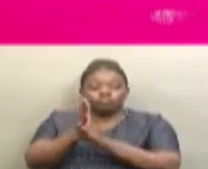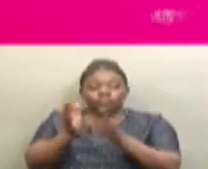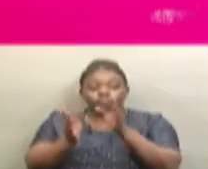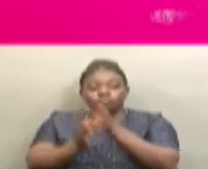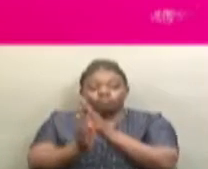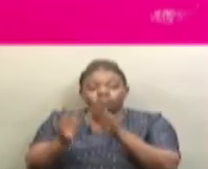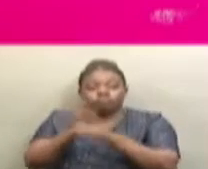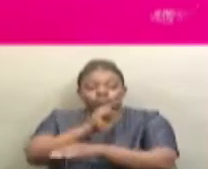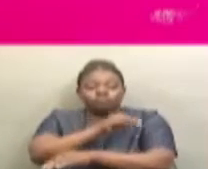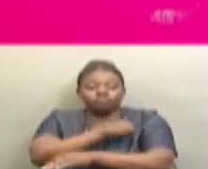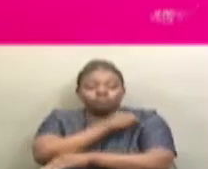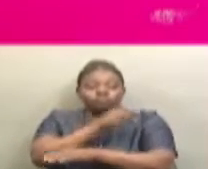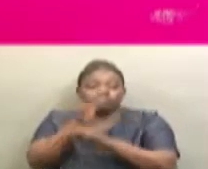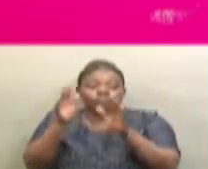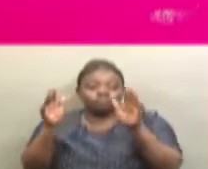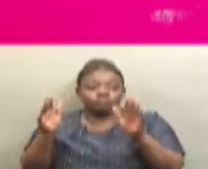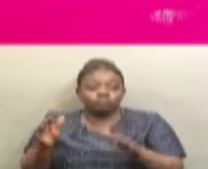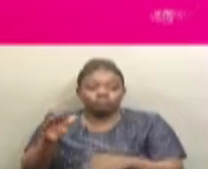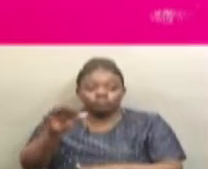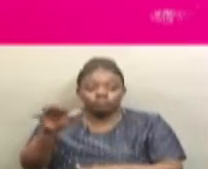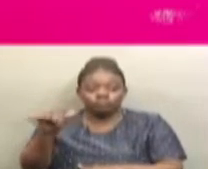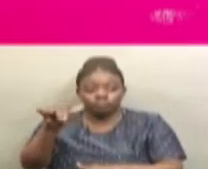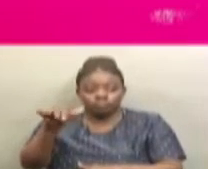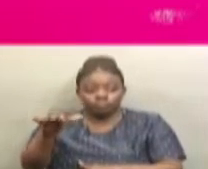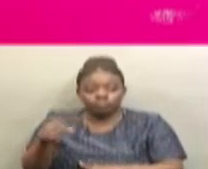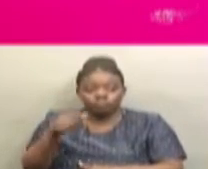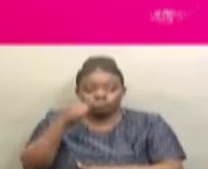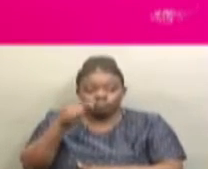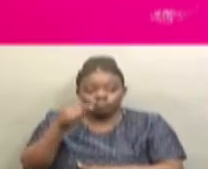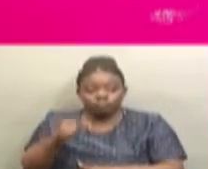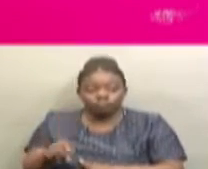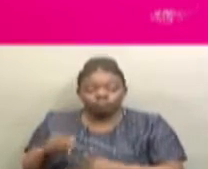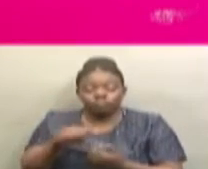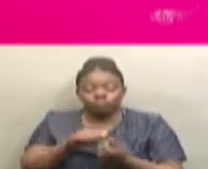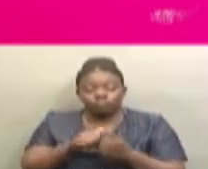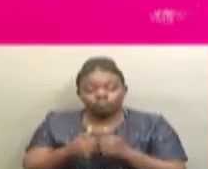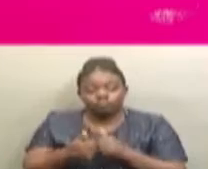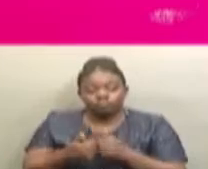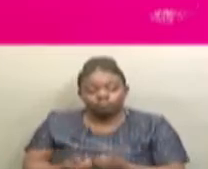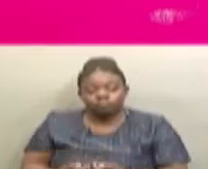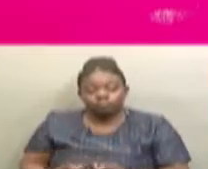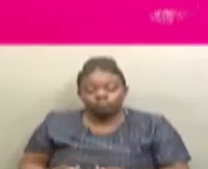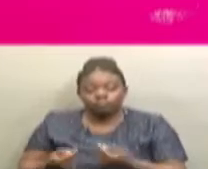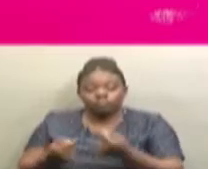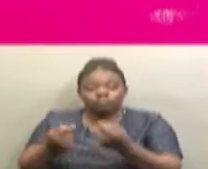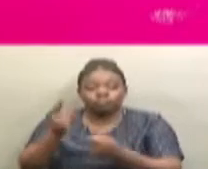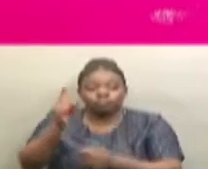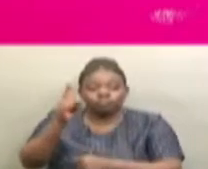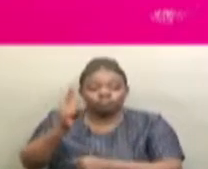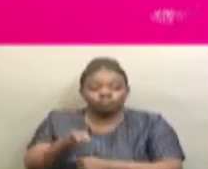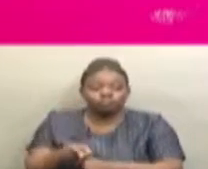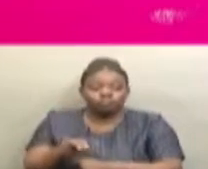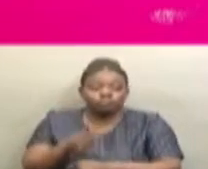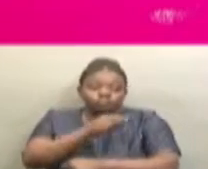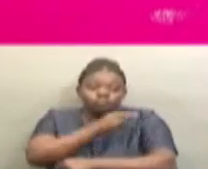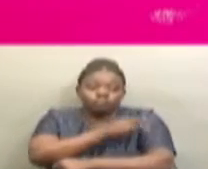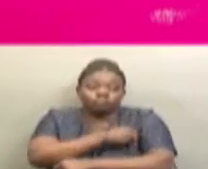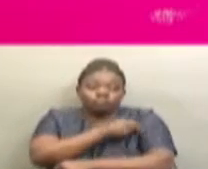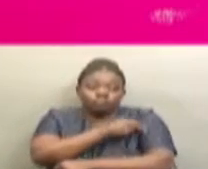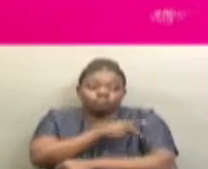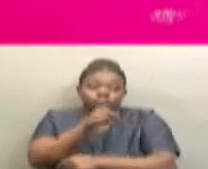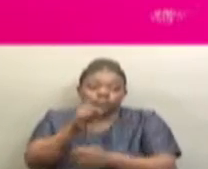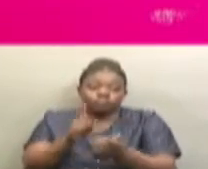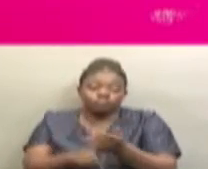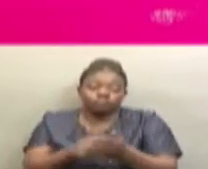eddwaliro eddene mu kitundu. Bano bagamba nti babadde basoomoozebwa nnyo okutambula okutuuka mu ddwaliro